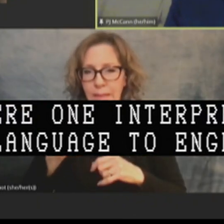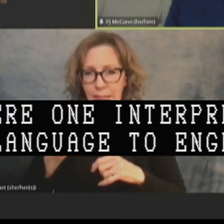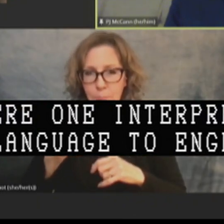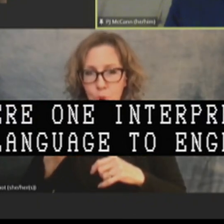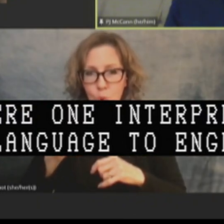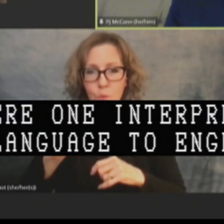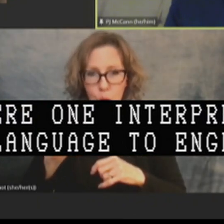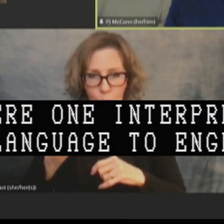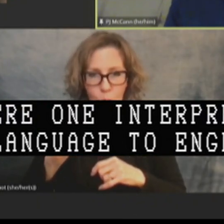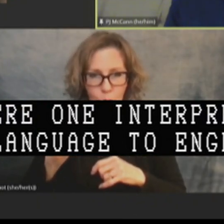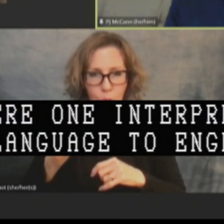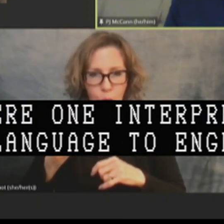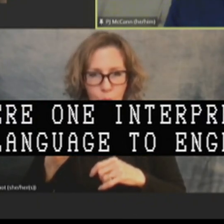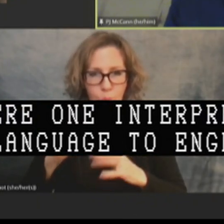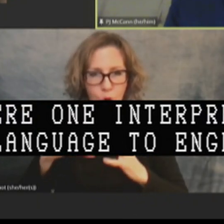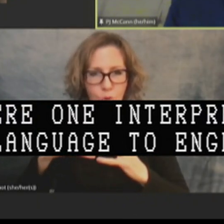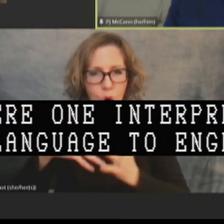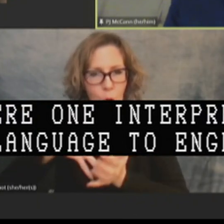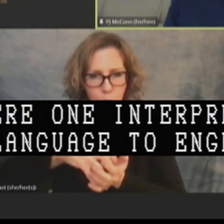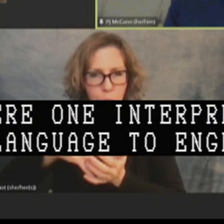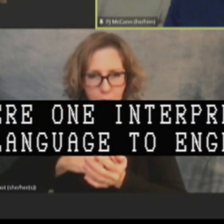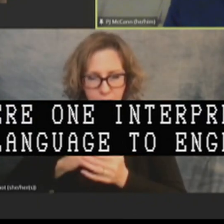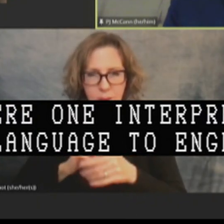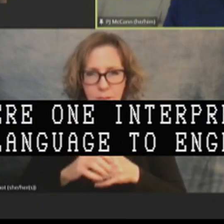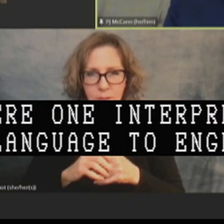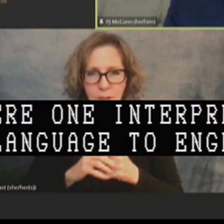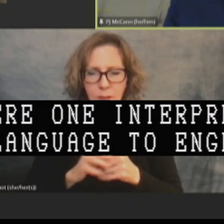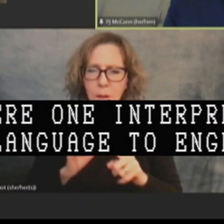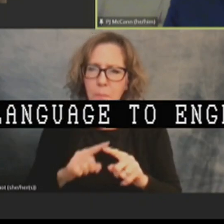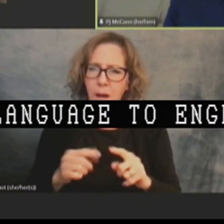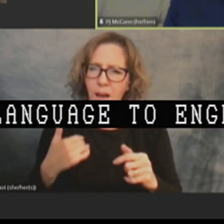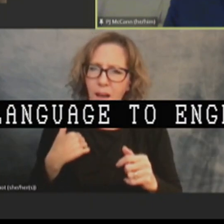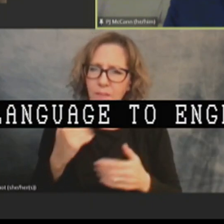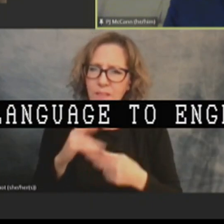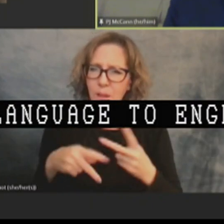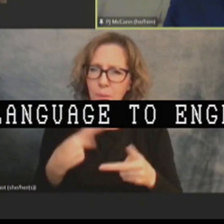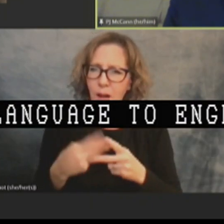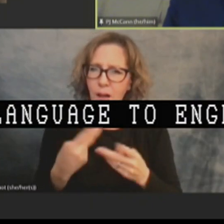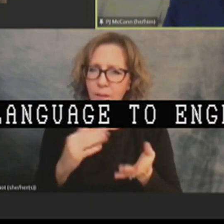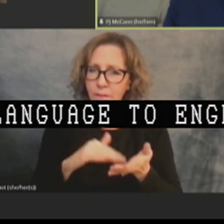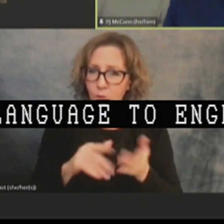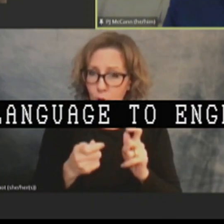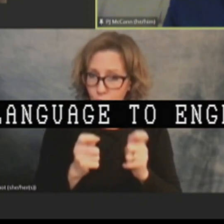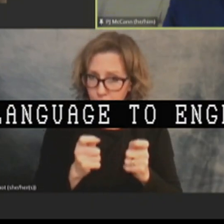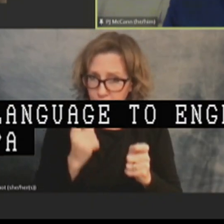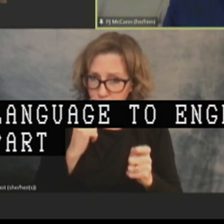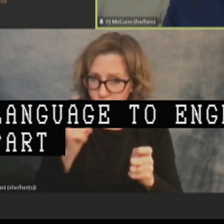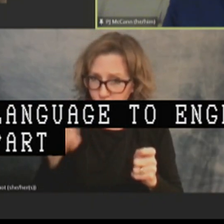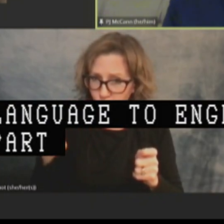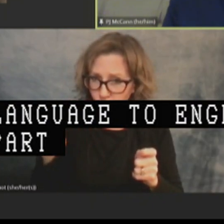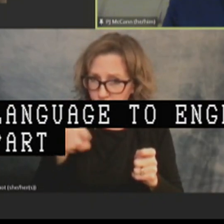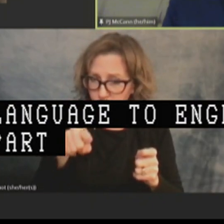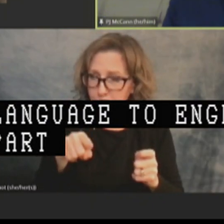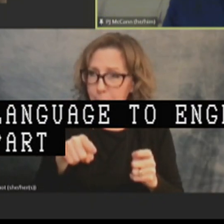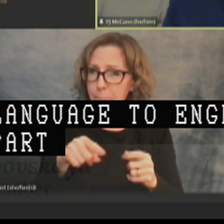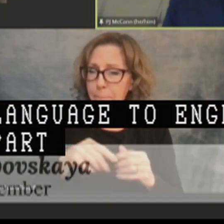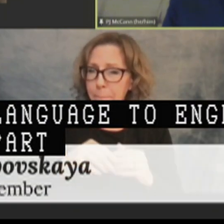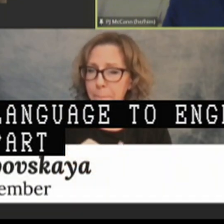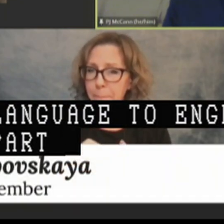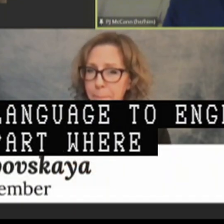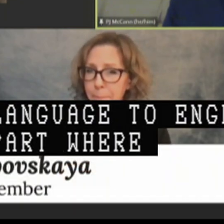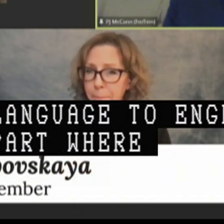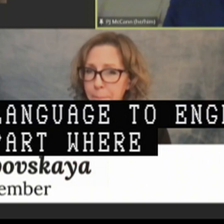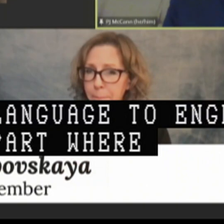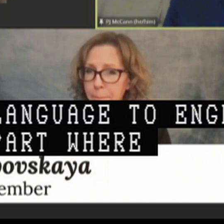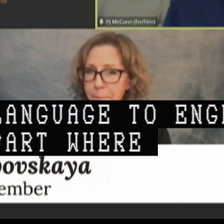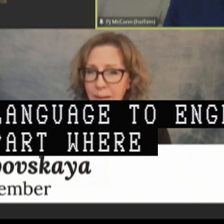should get the medical exception or something, but what, is there like some kind of accommodation or something for them? How to